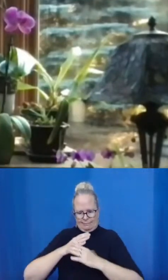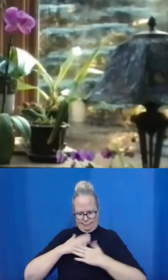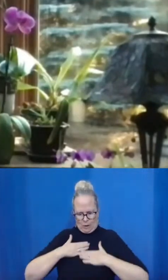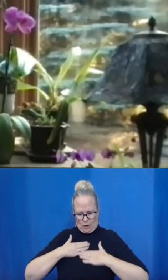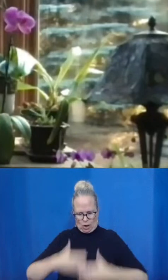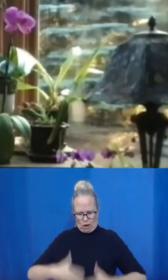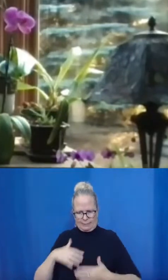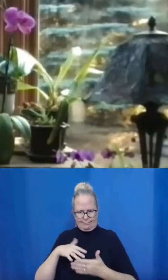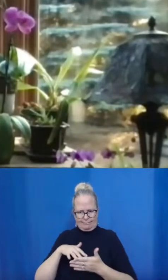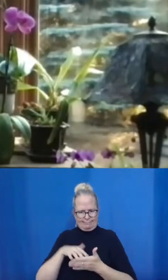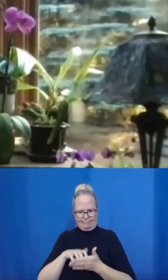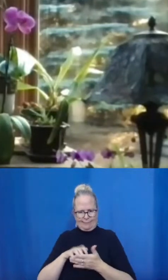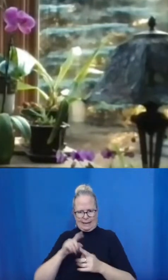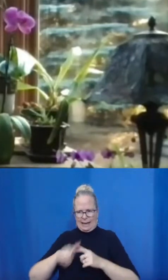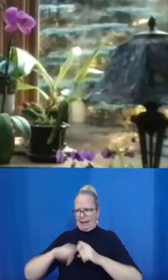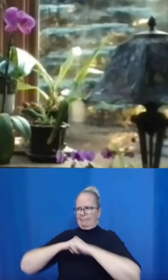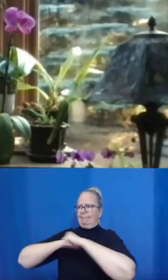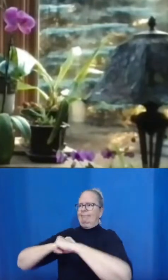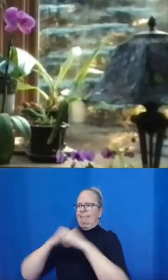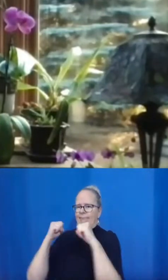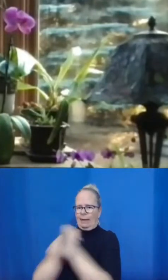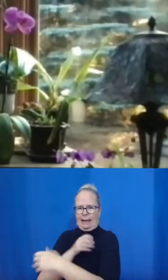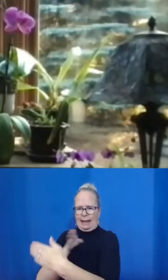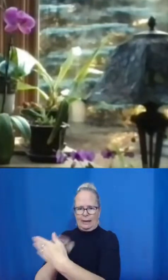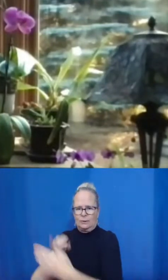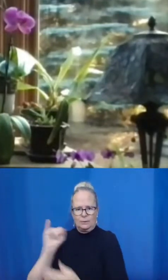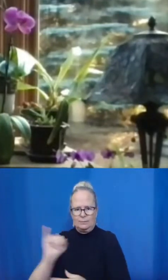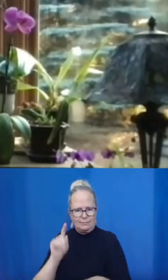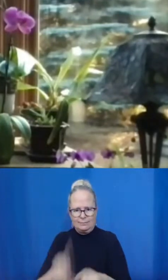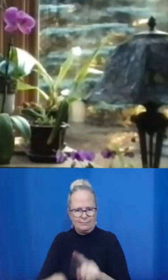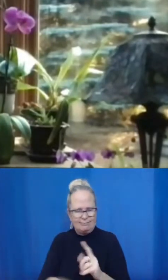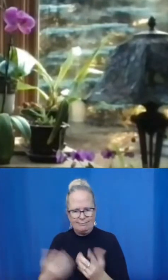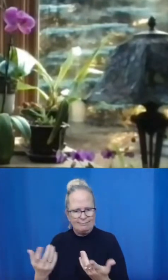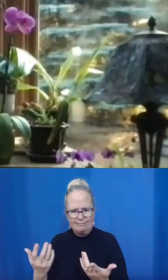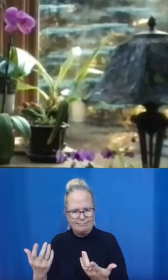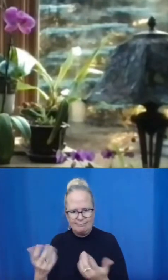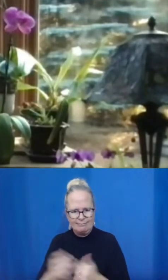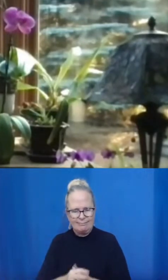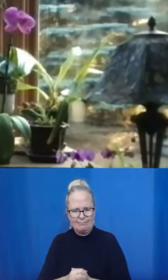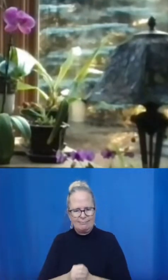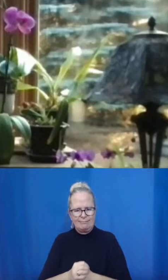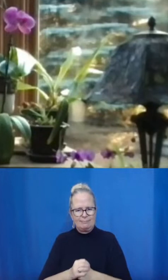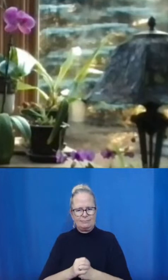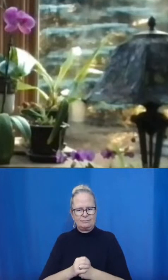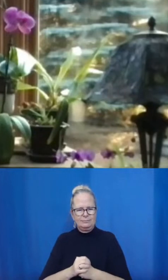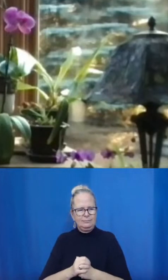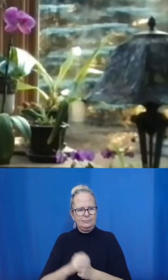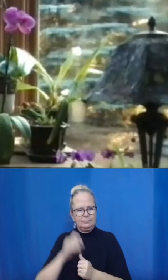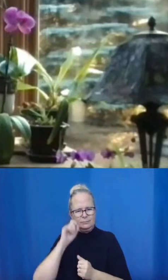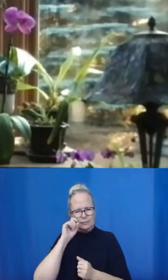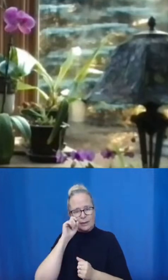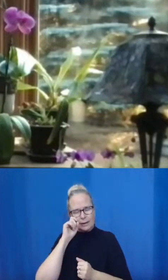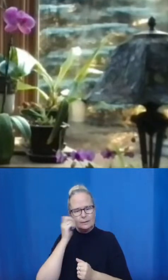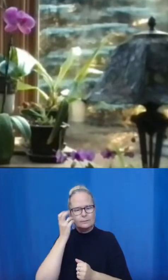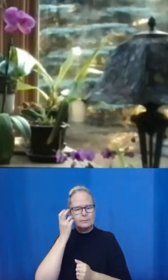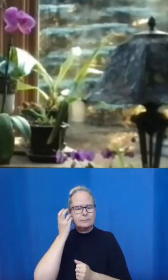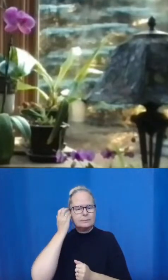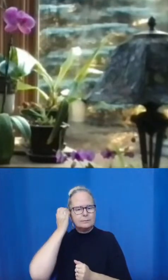months, patients who are in need of transplant or are listed for transplant, as well